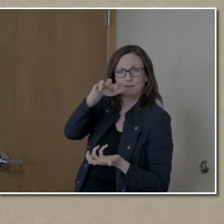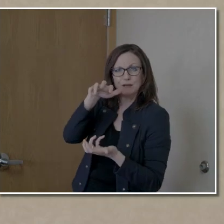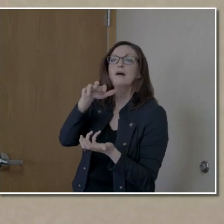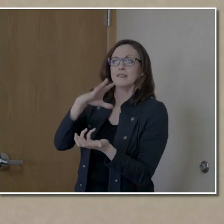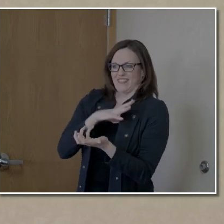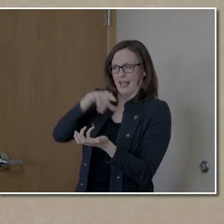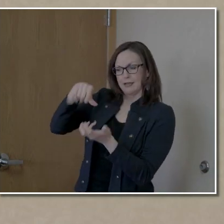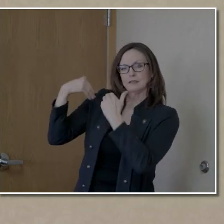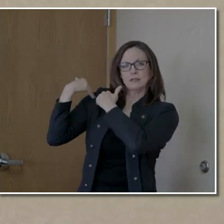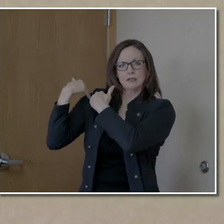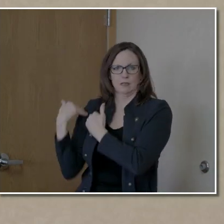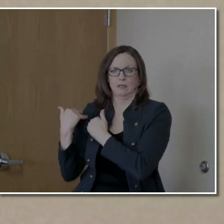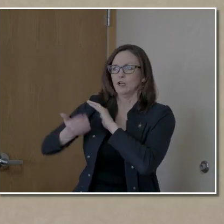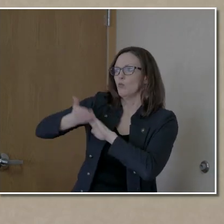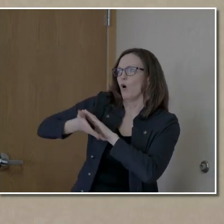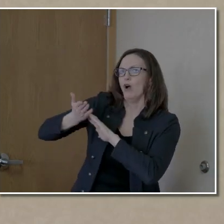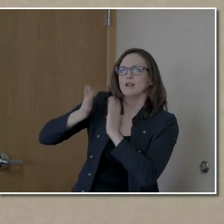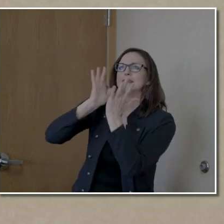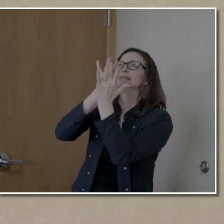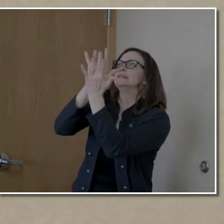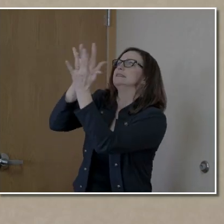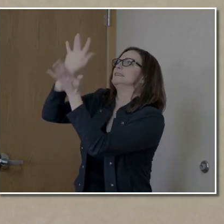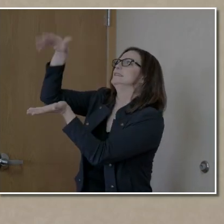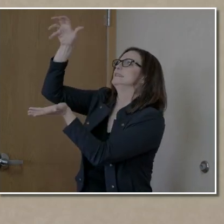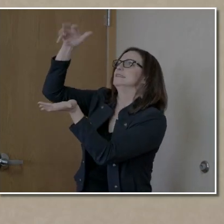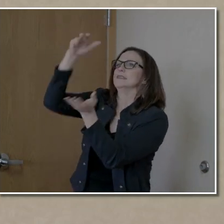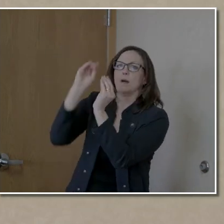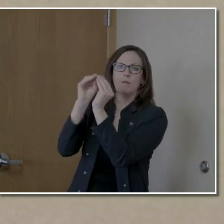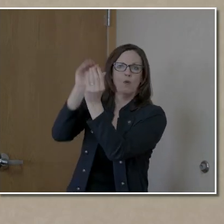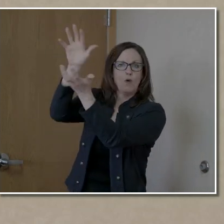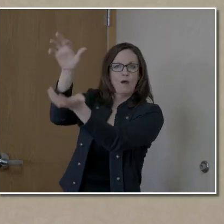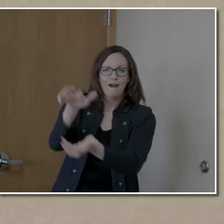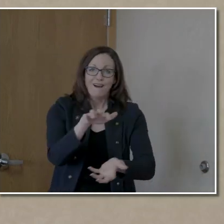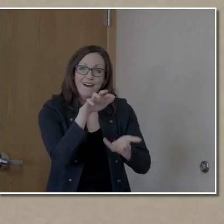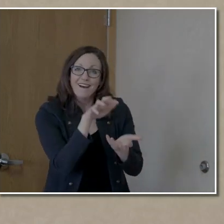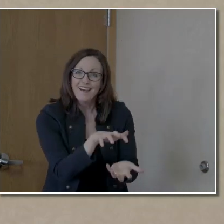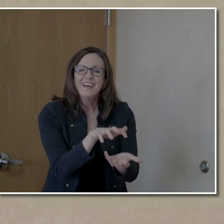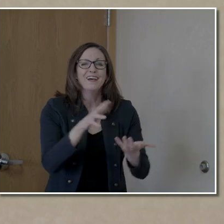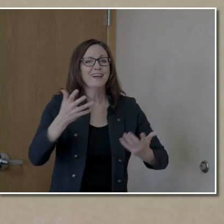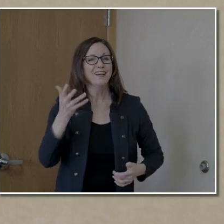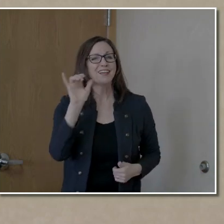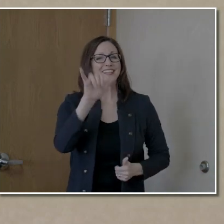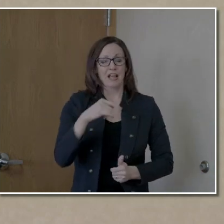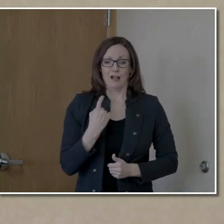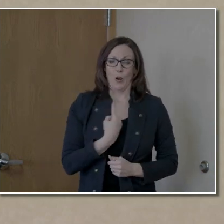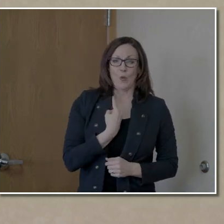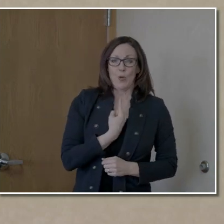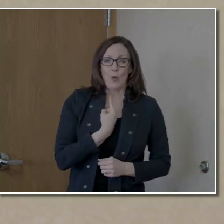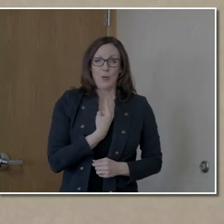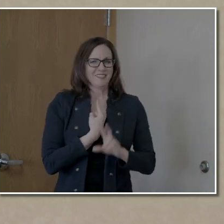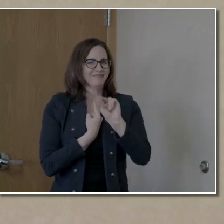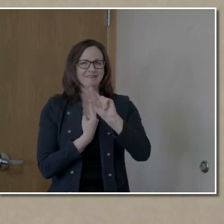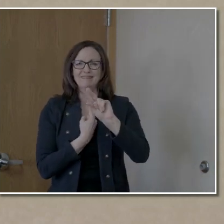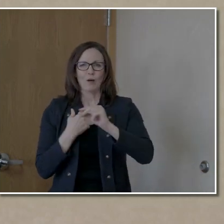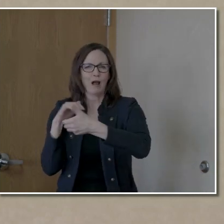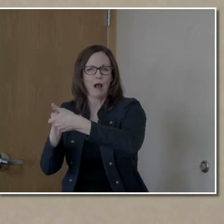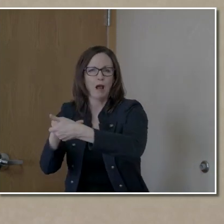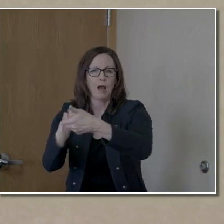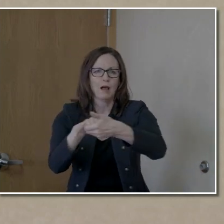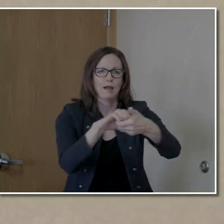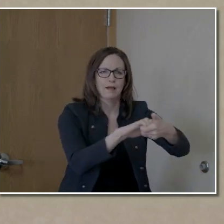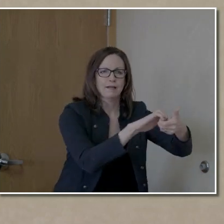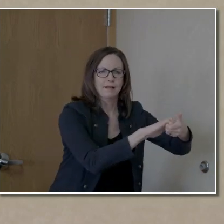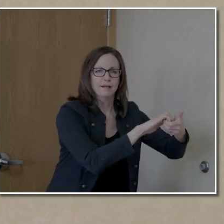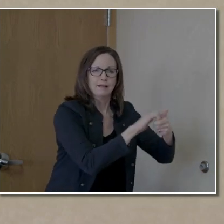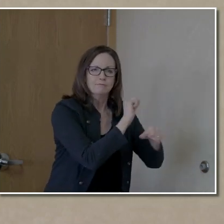COVID-19 through essential work and saving lives. Using focused groups working out of the State Emergency Operations Center,